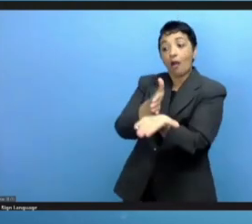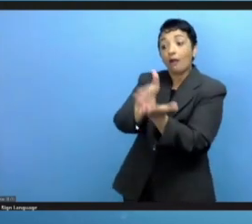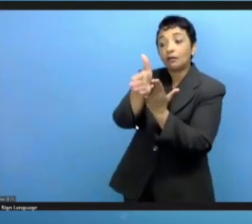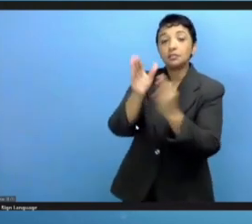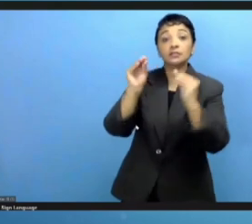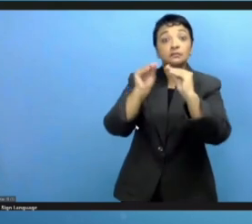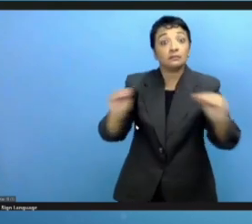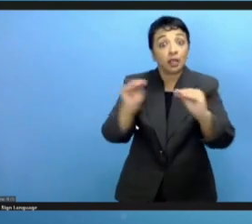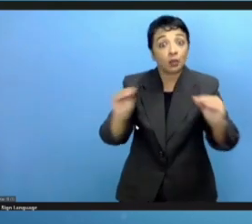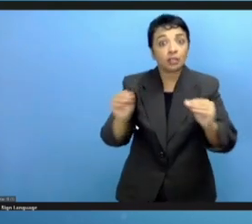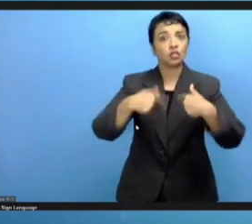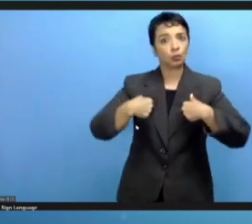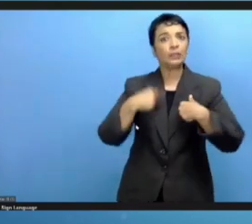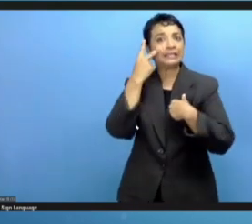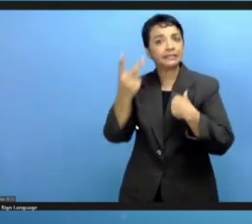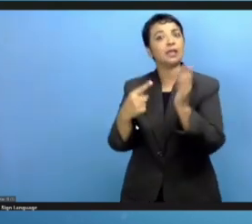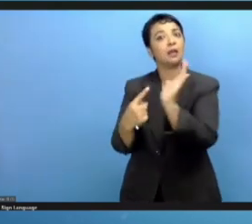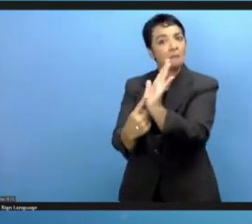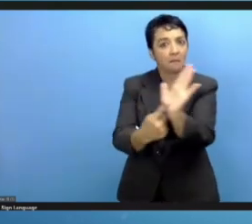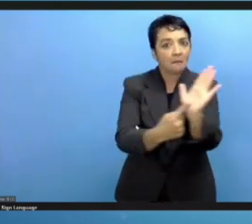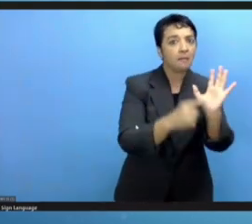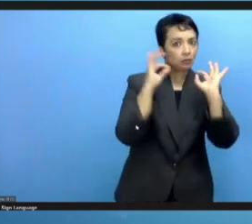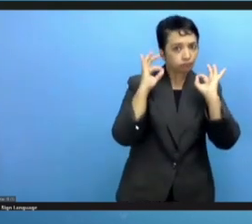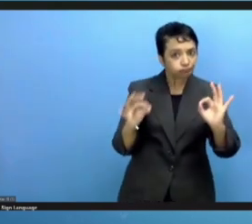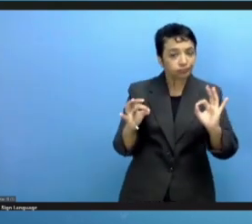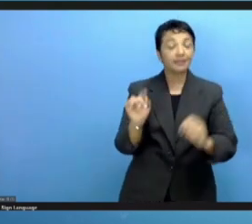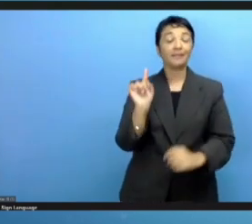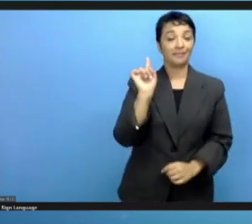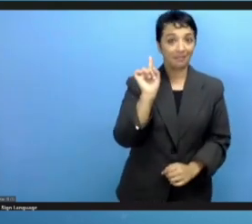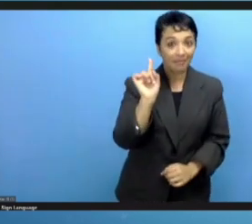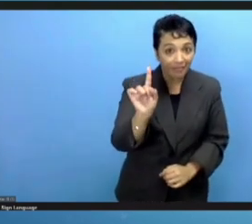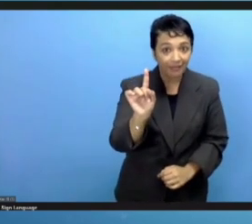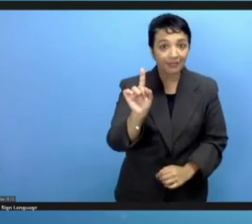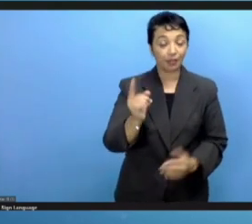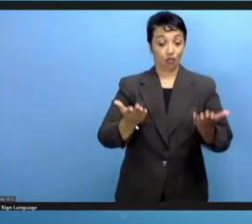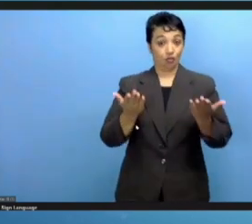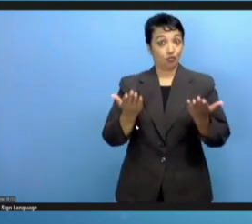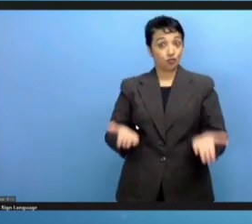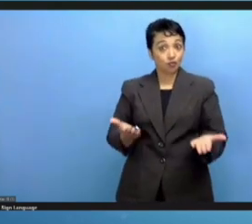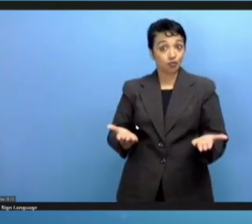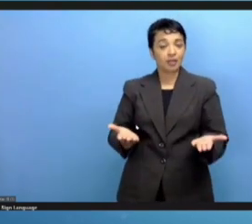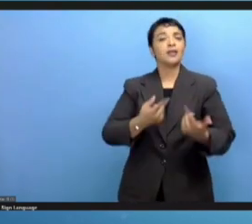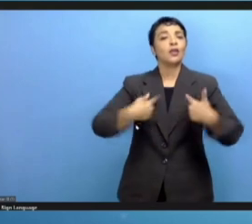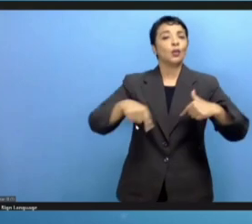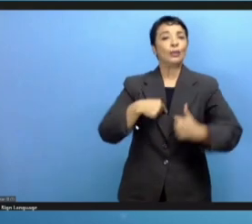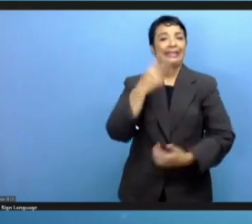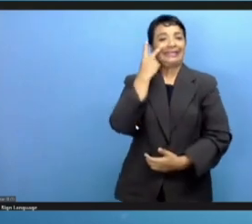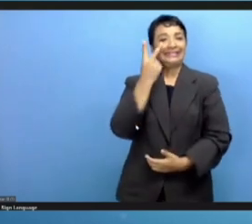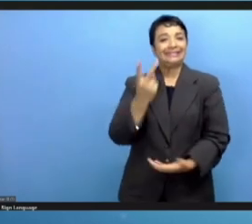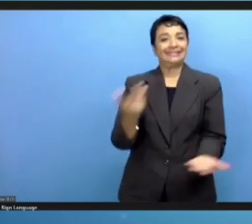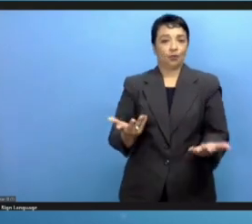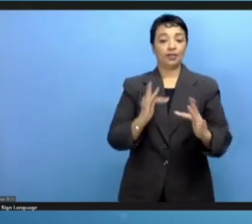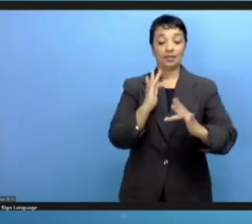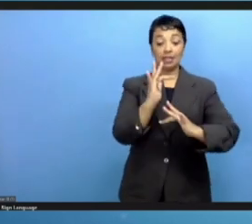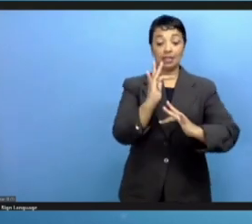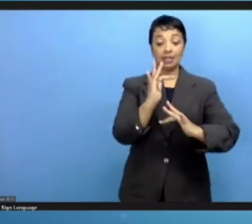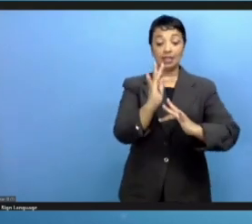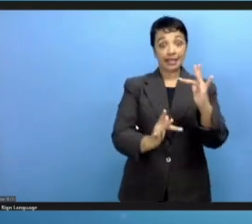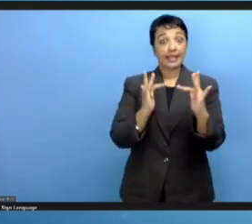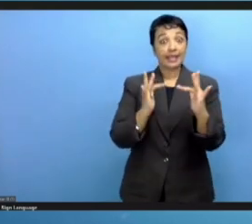noteworthy ones. However, today the principle of neutrality of the internet is